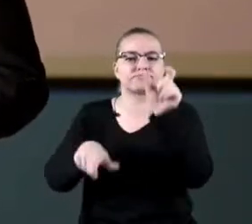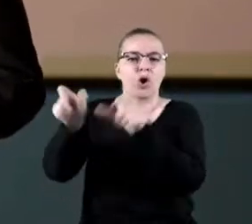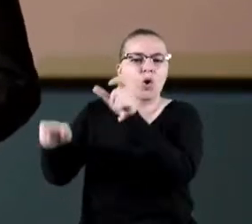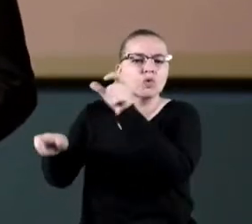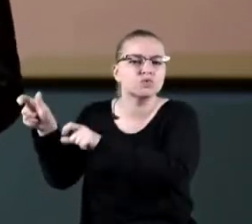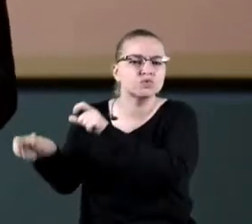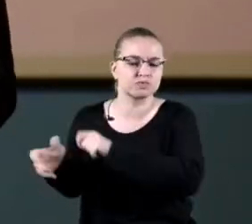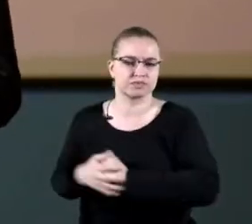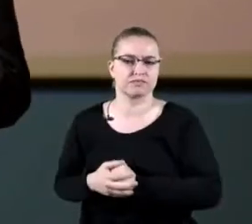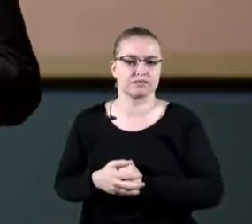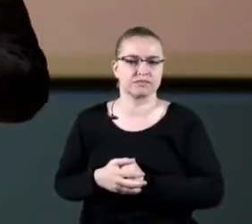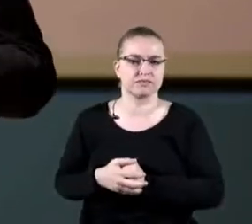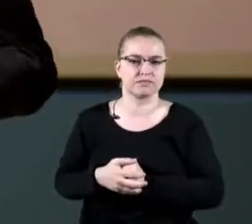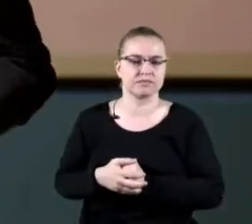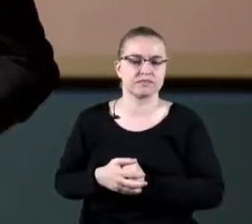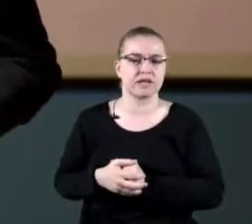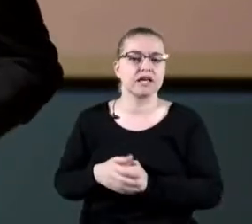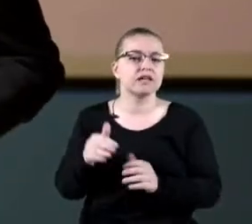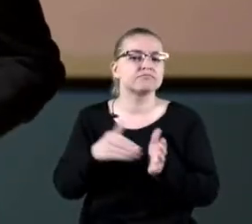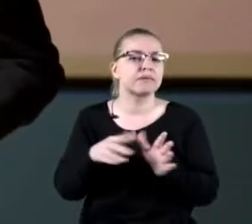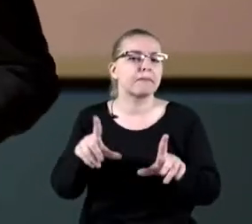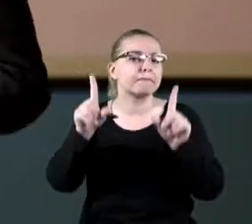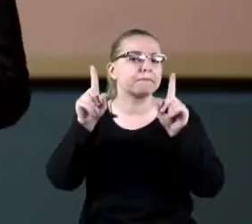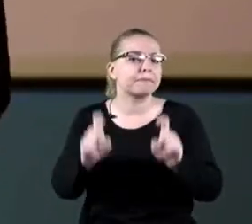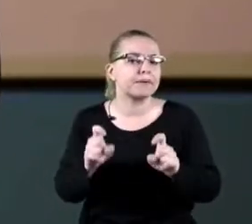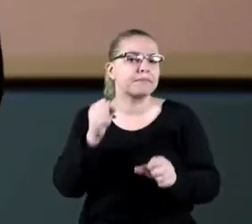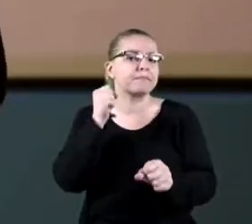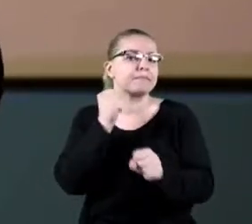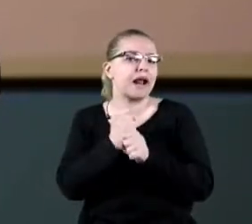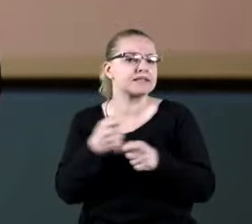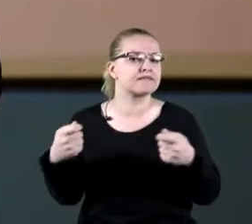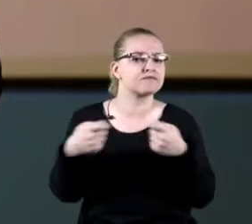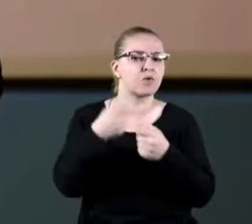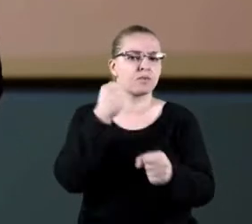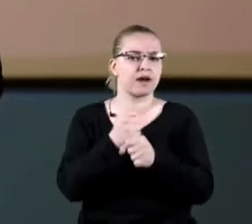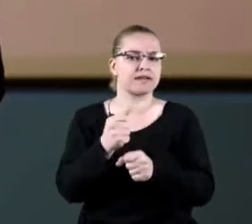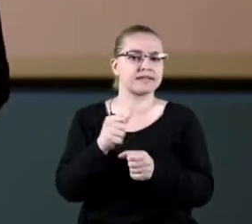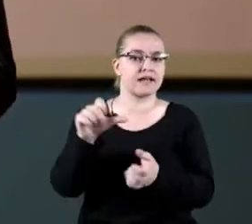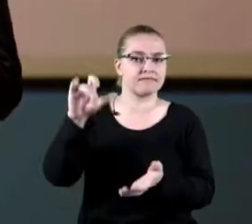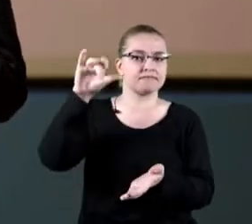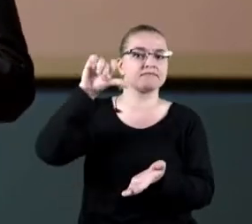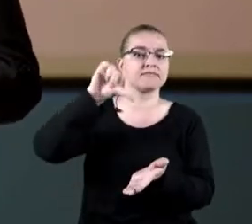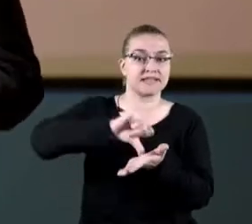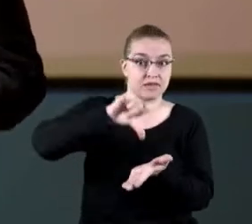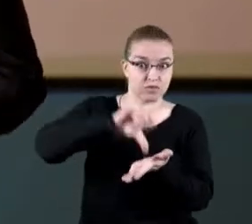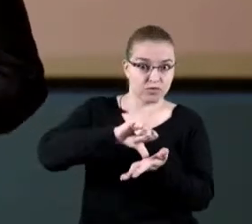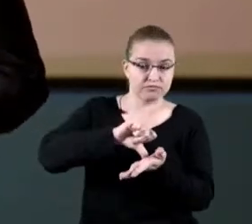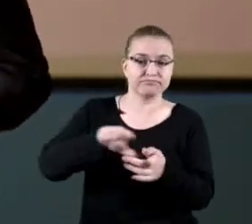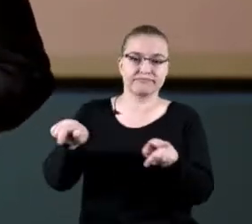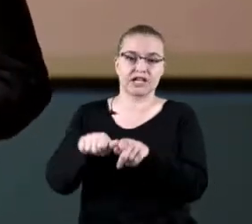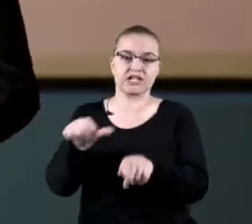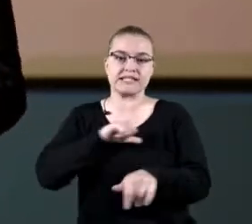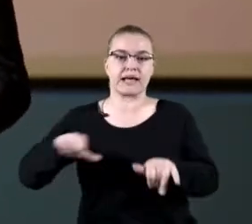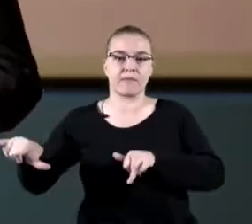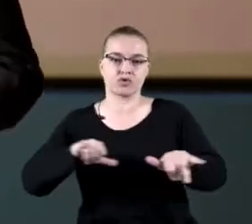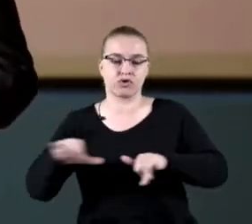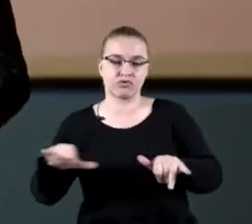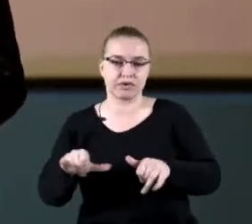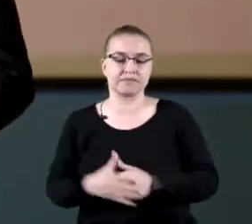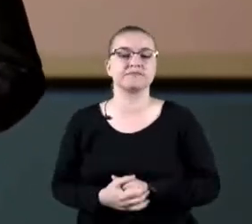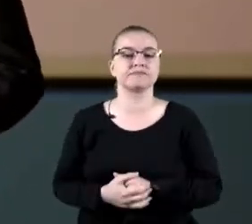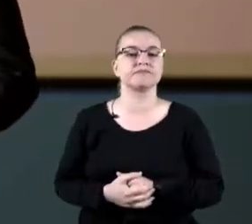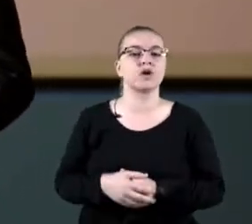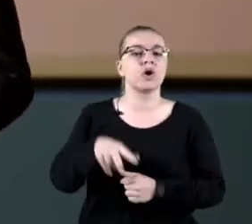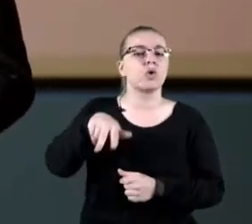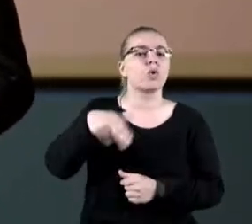stakeholders, and we need to start with cooperation from the central level and the local governments. And UN